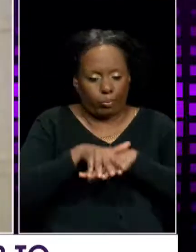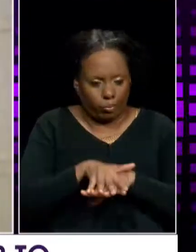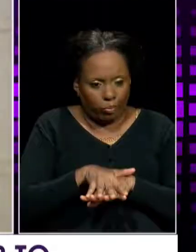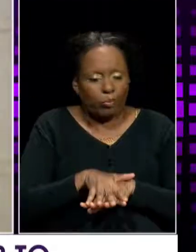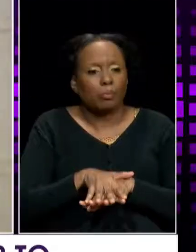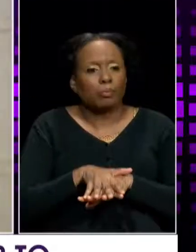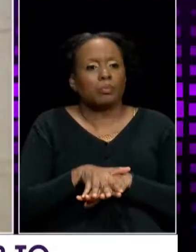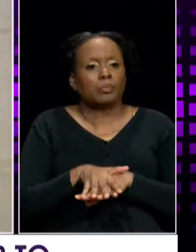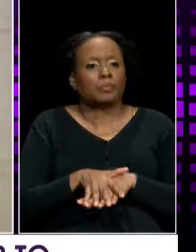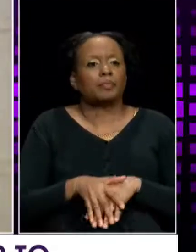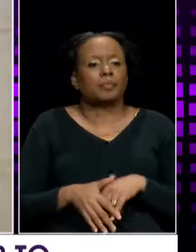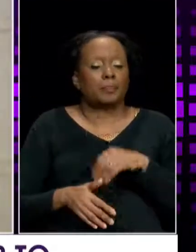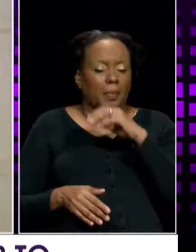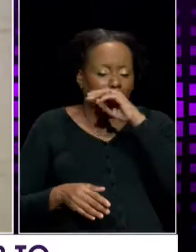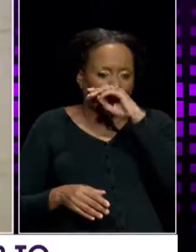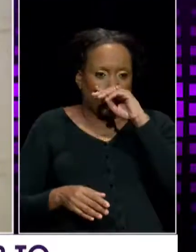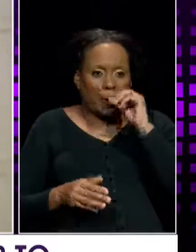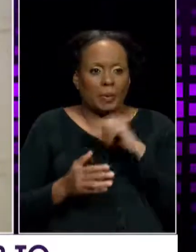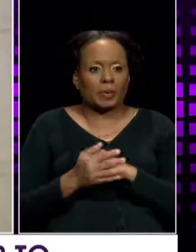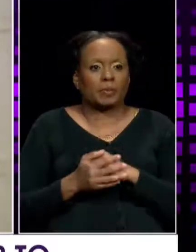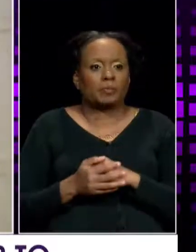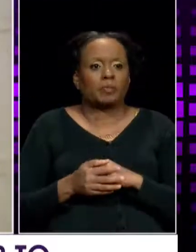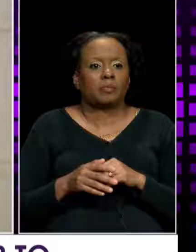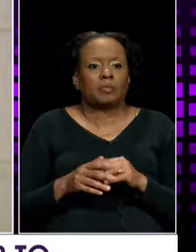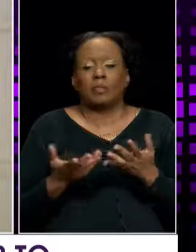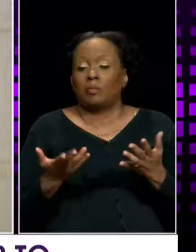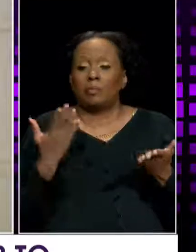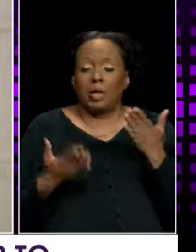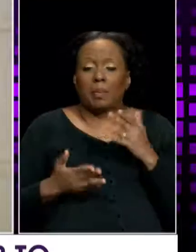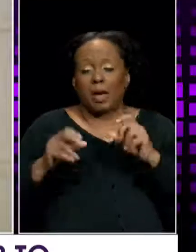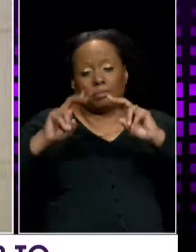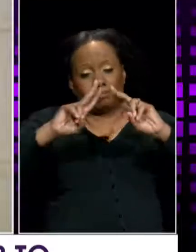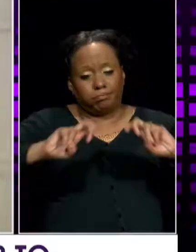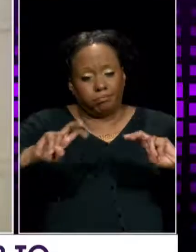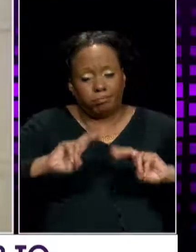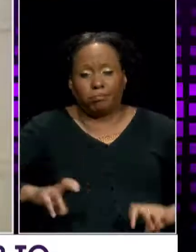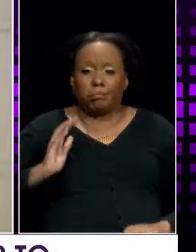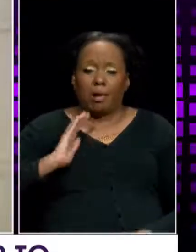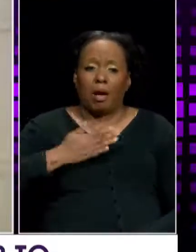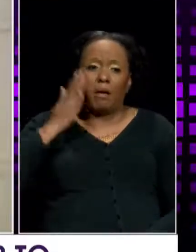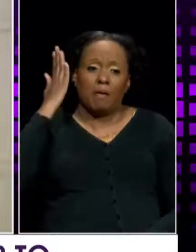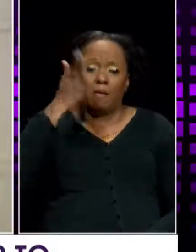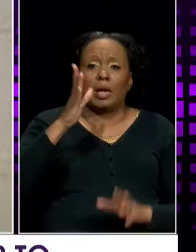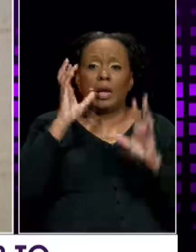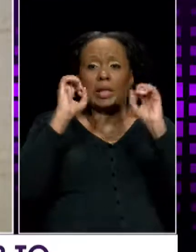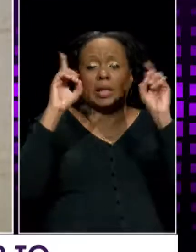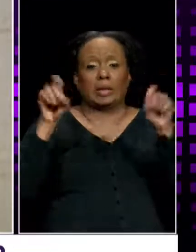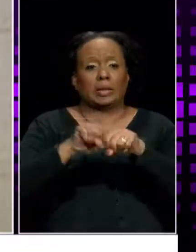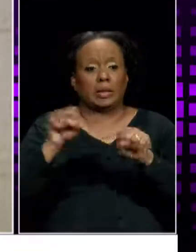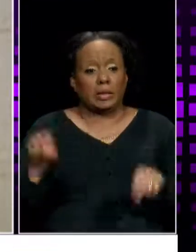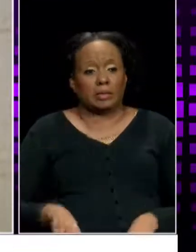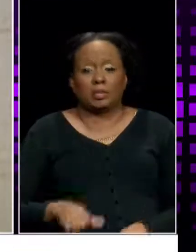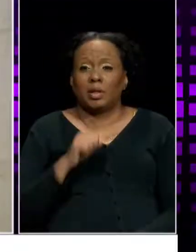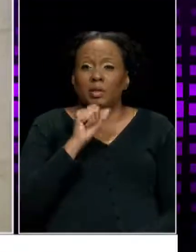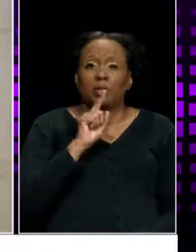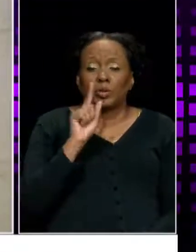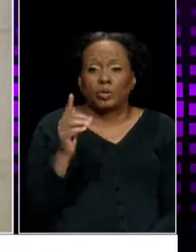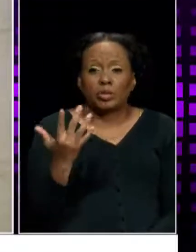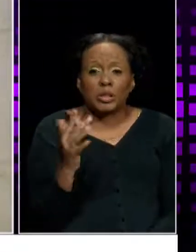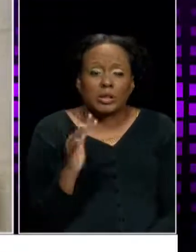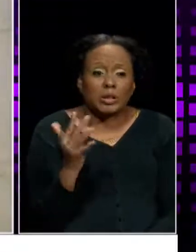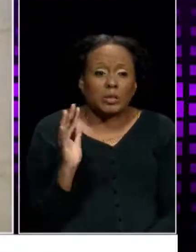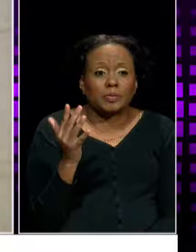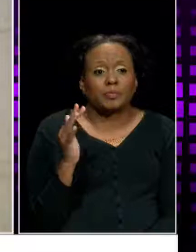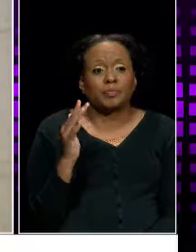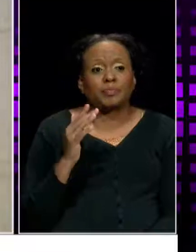look into in the future and how it would look in terms of having a blended approach in our schools. Not sure how it would look, but I don't know if it's something